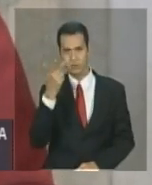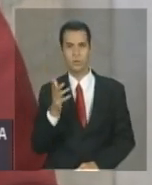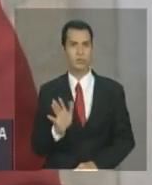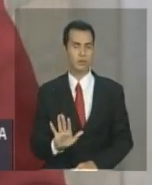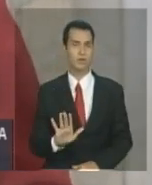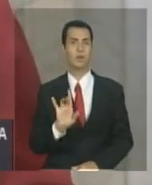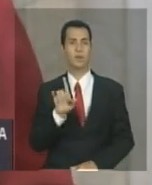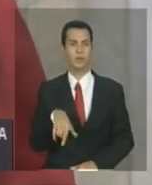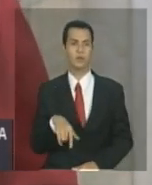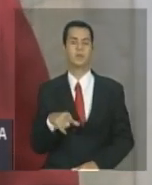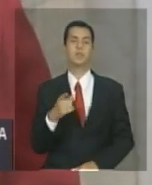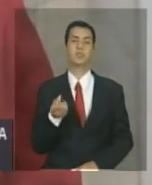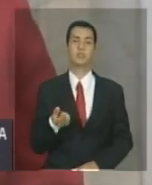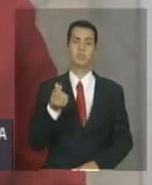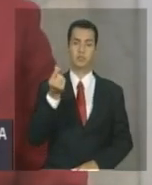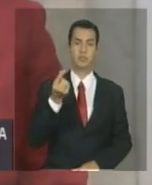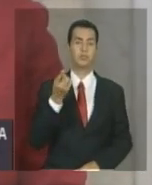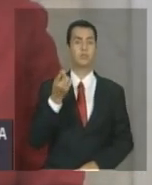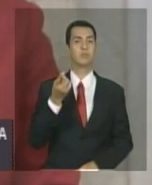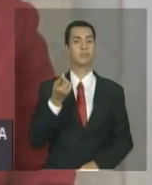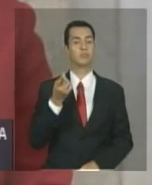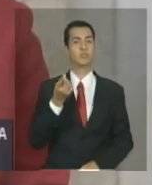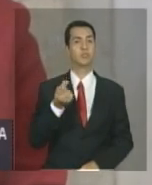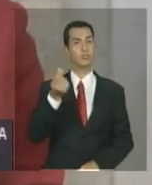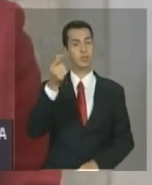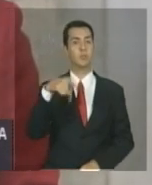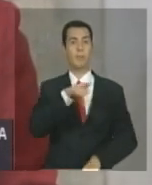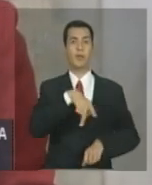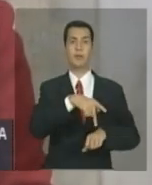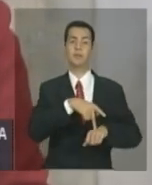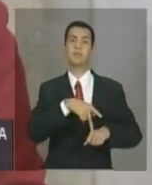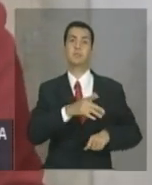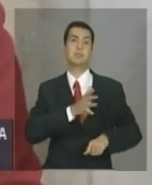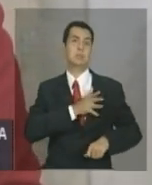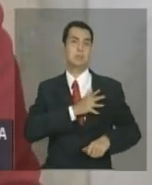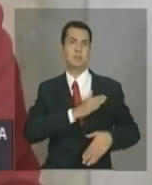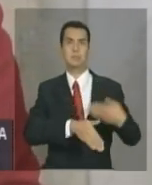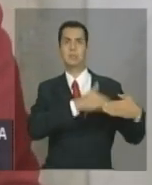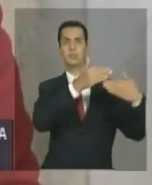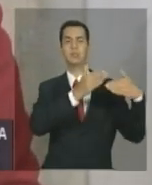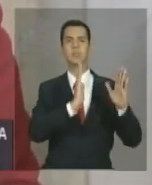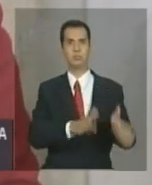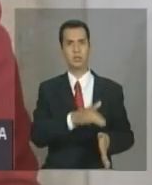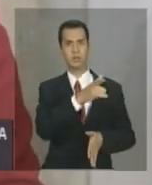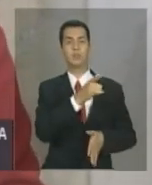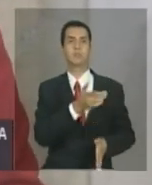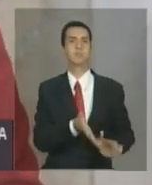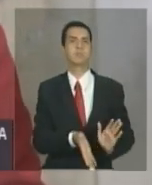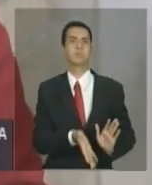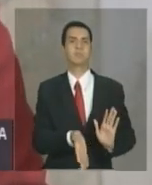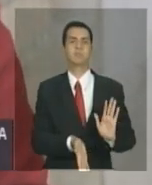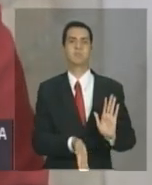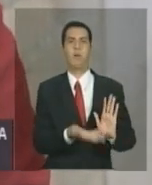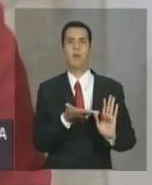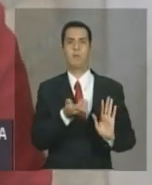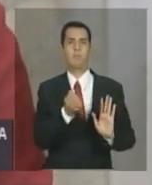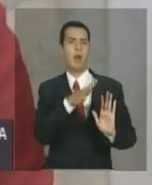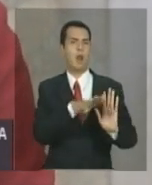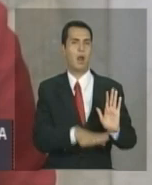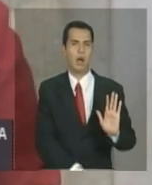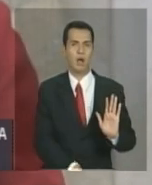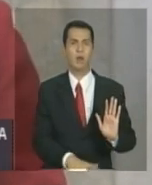moedas dos países desenvolvidos. Rather, the lead to a depreciation in the value of the currency of